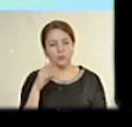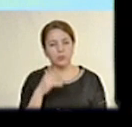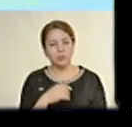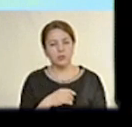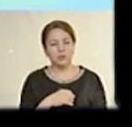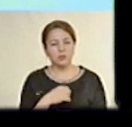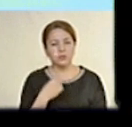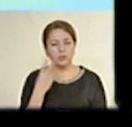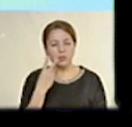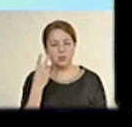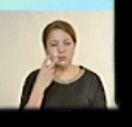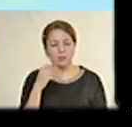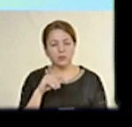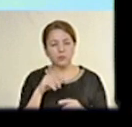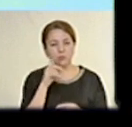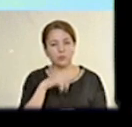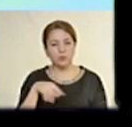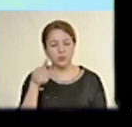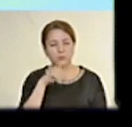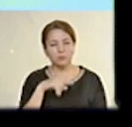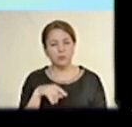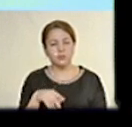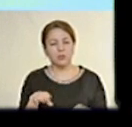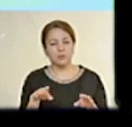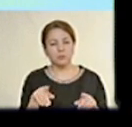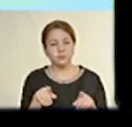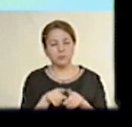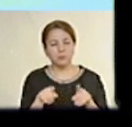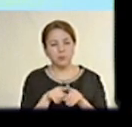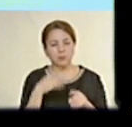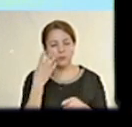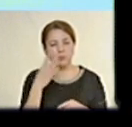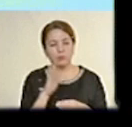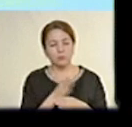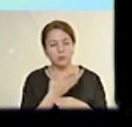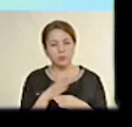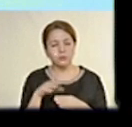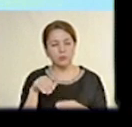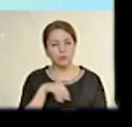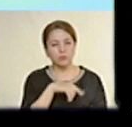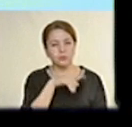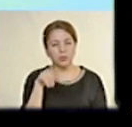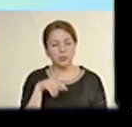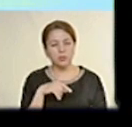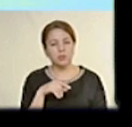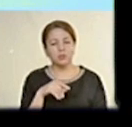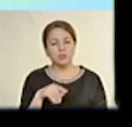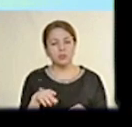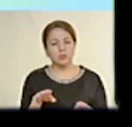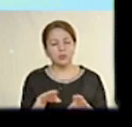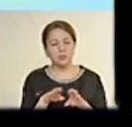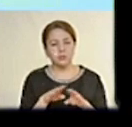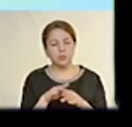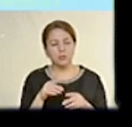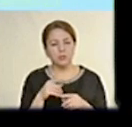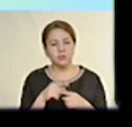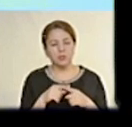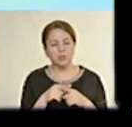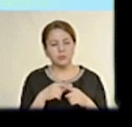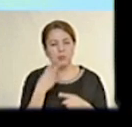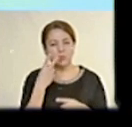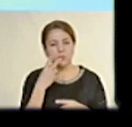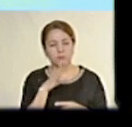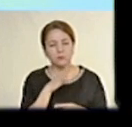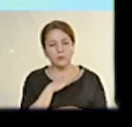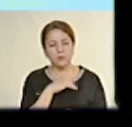Ya'ni ikkinchi doiramiz teng to'rtta bo'lakka bo'linganda, ularni teng yarmi ikkita bo'lagi olganda to'rdan